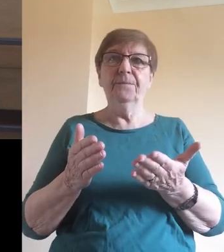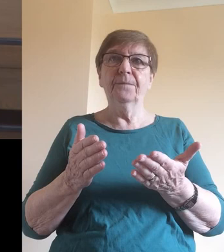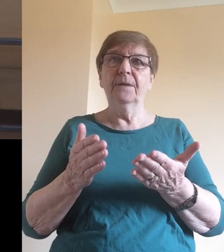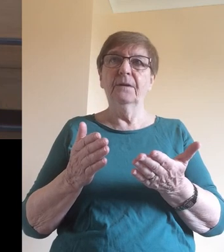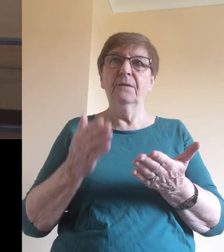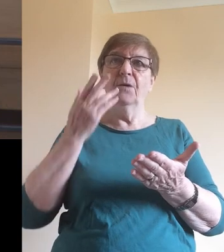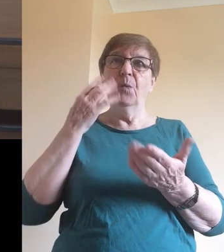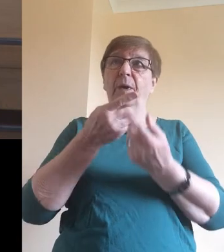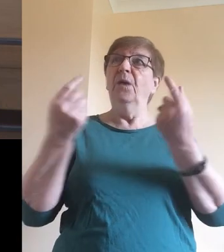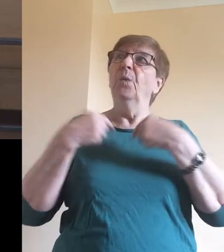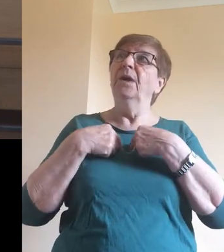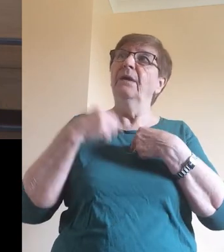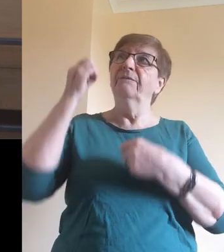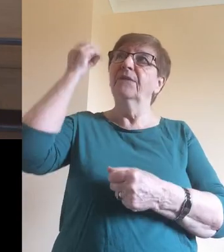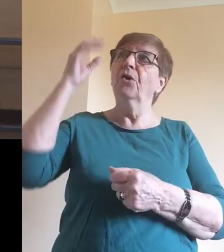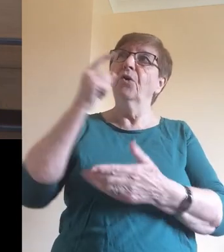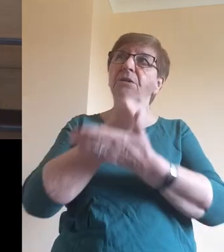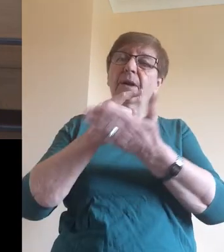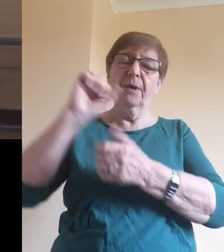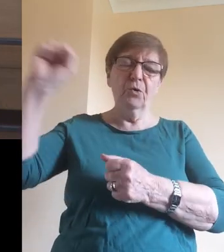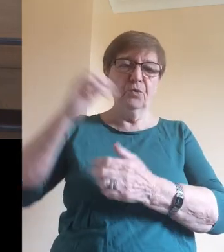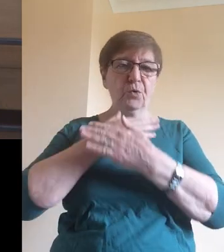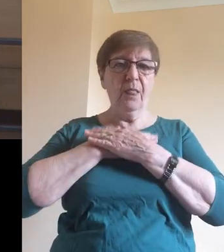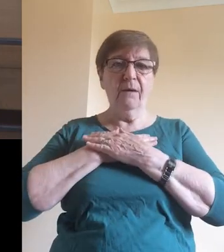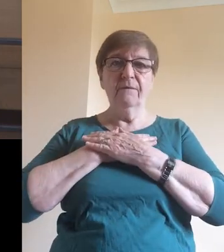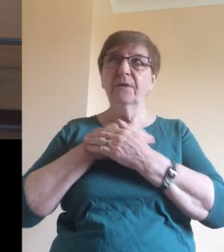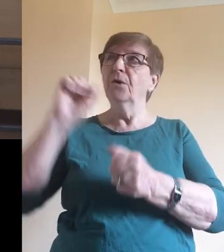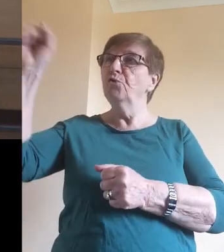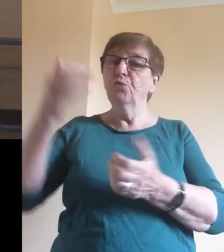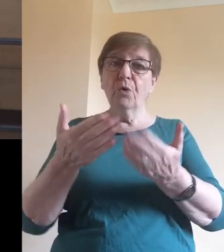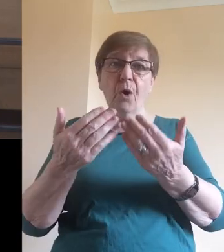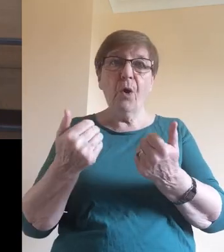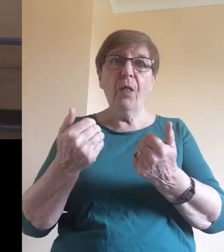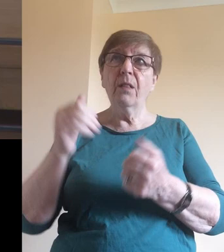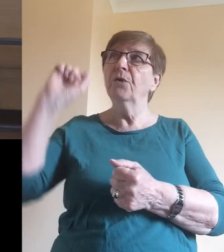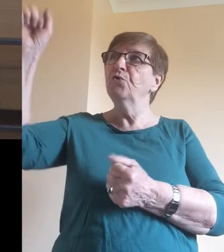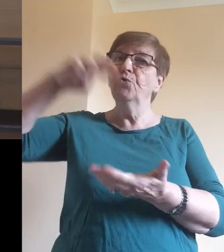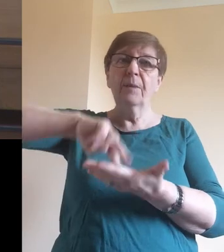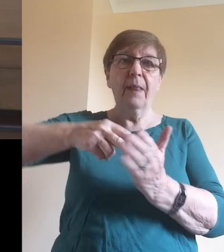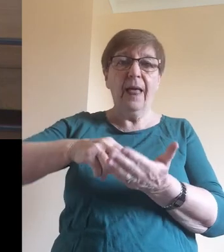for when we have forgotten your love, your call, and your purposes for us.